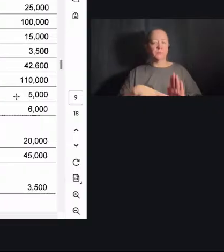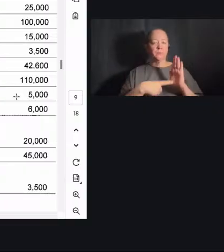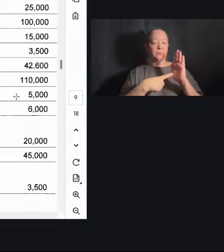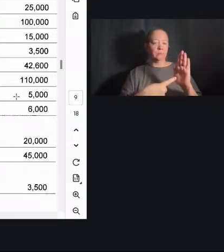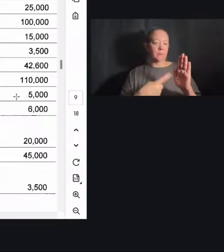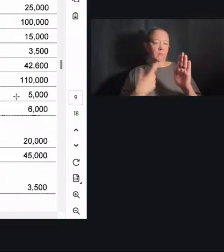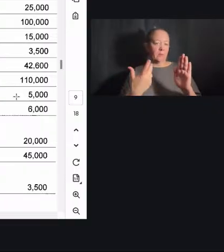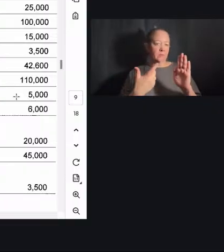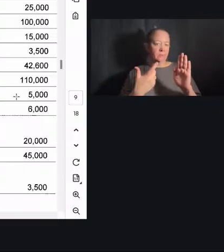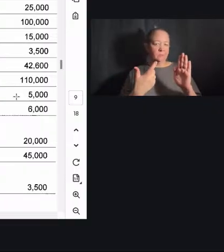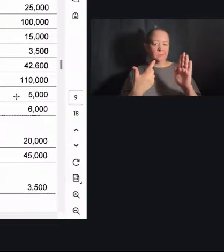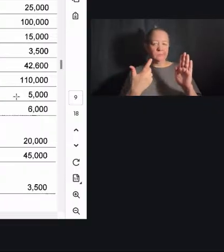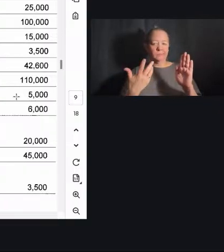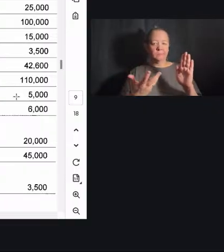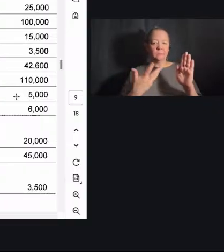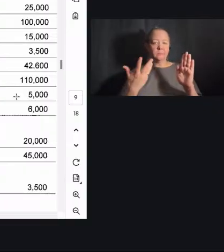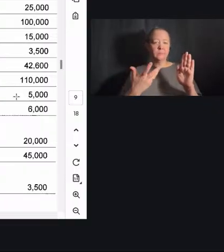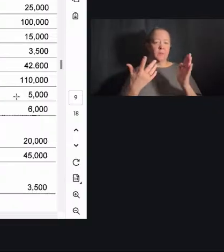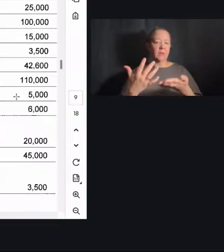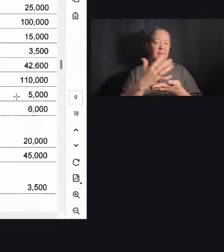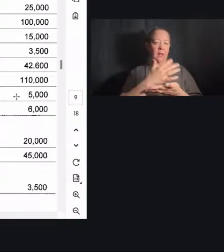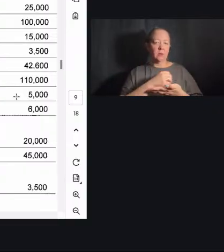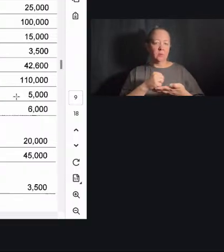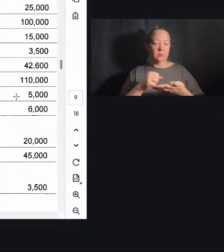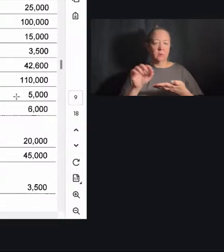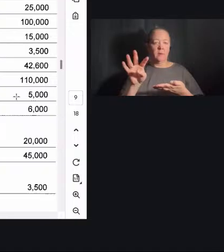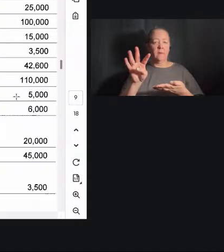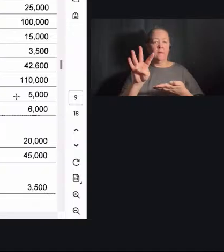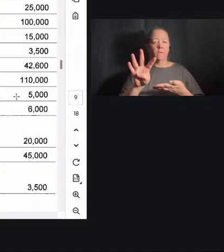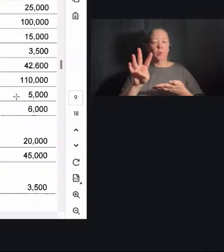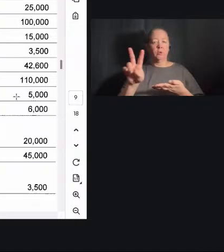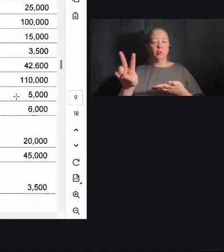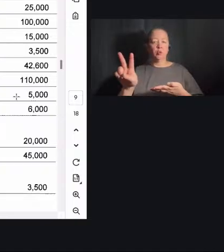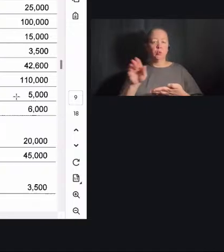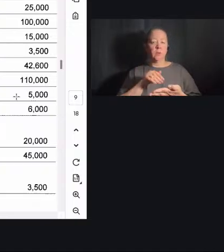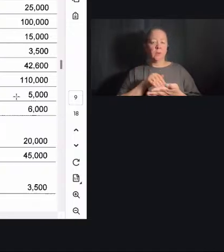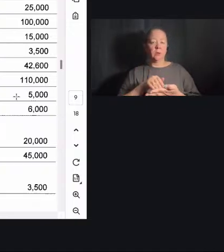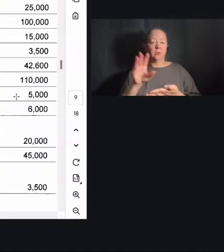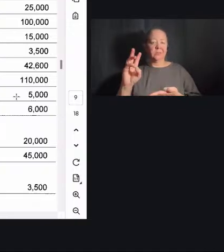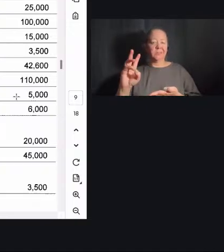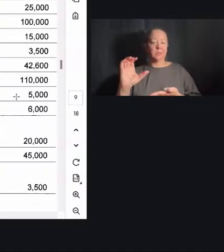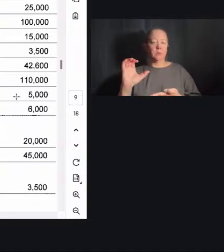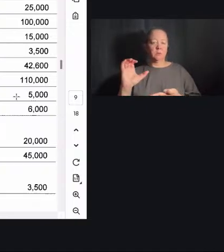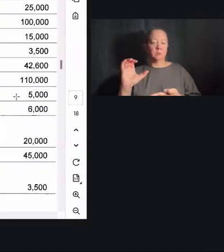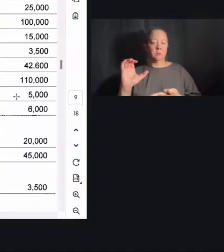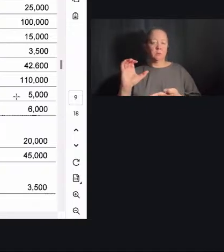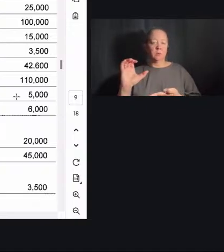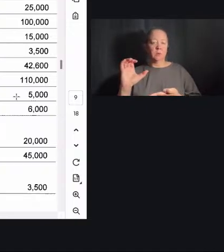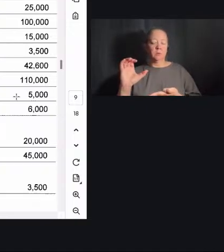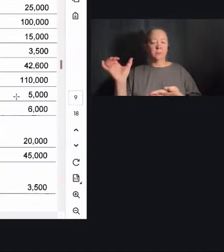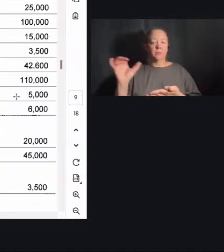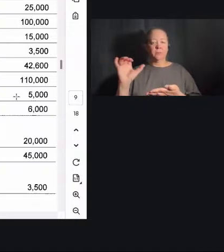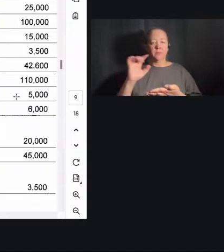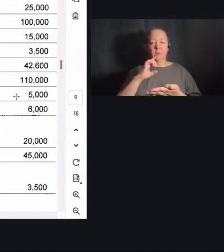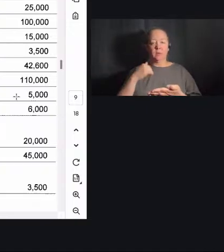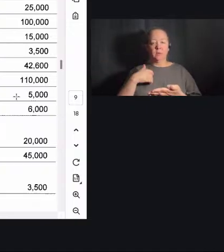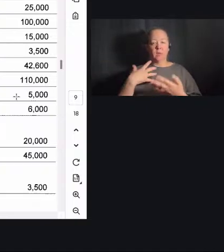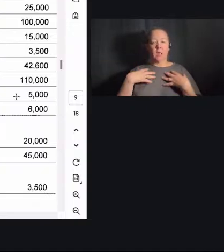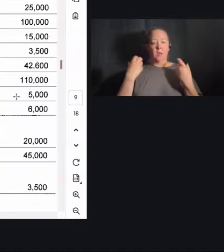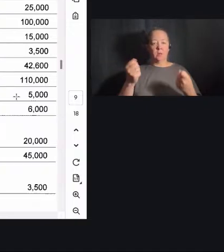the salary, which is at 42,600. As I've stated, the health insurance is